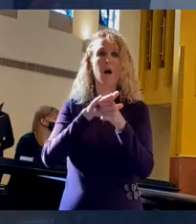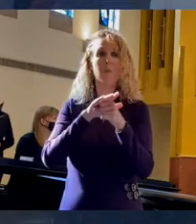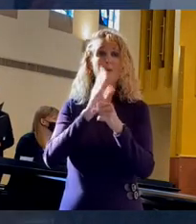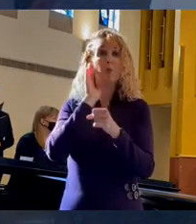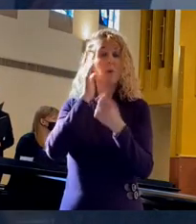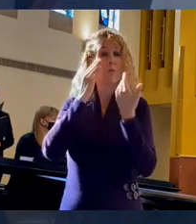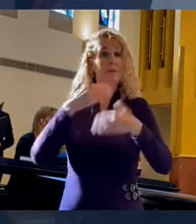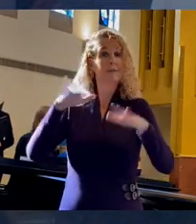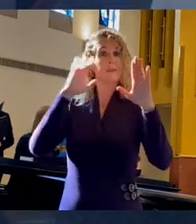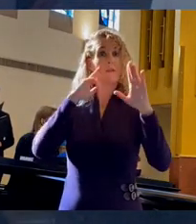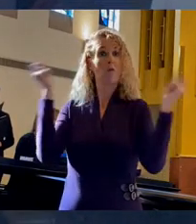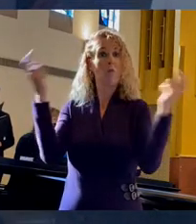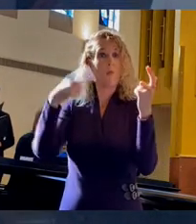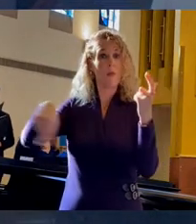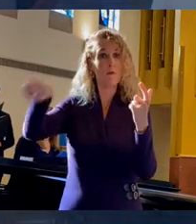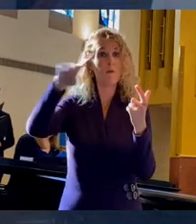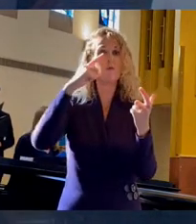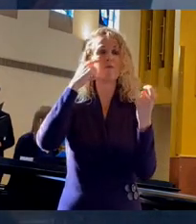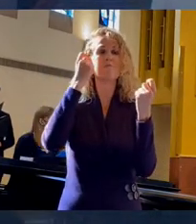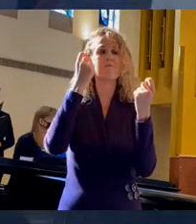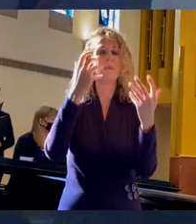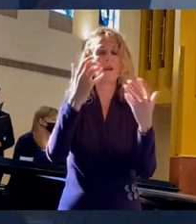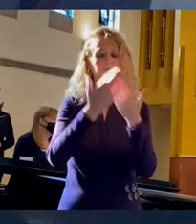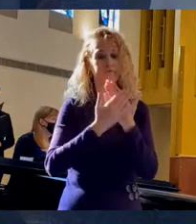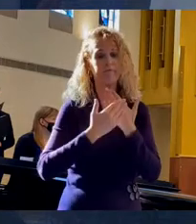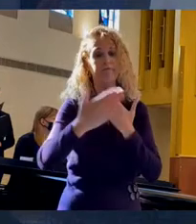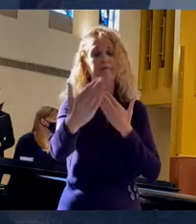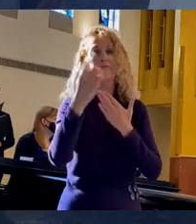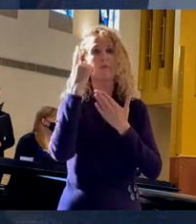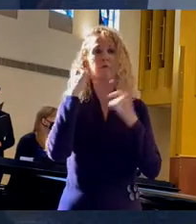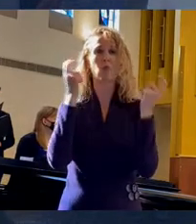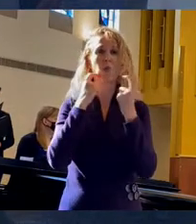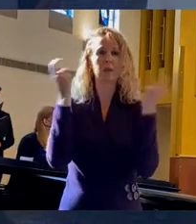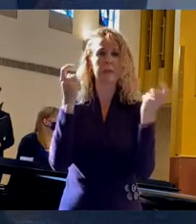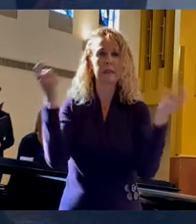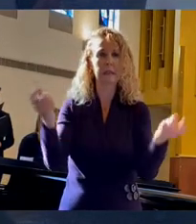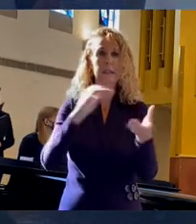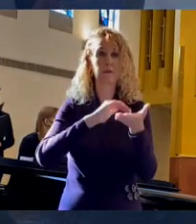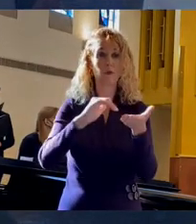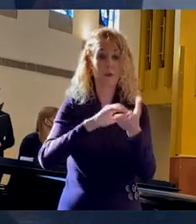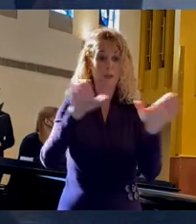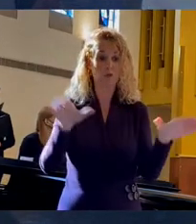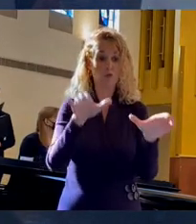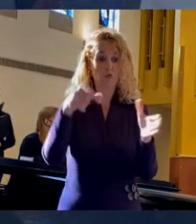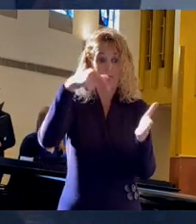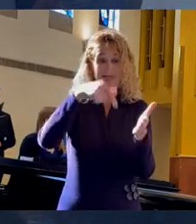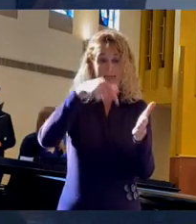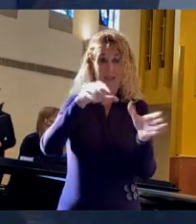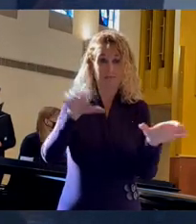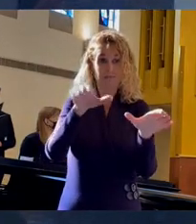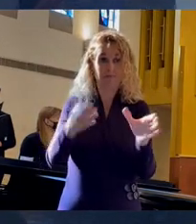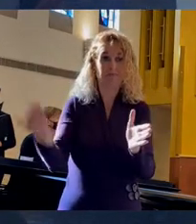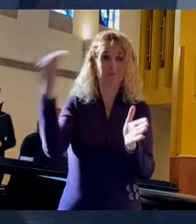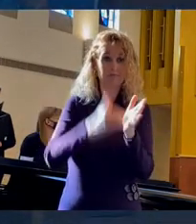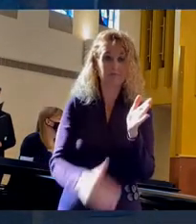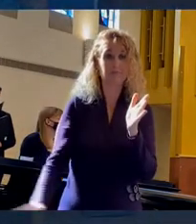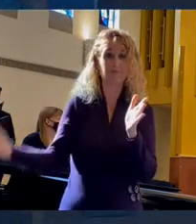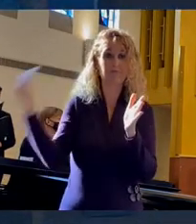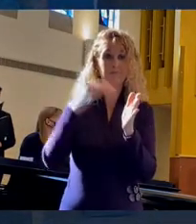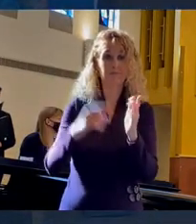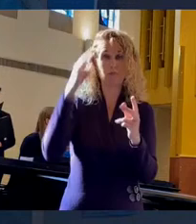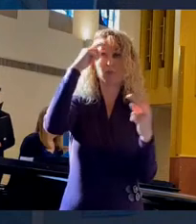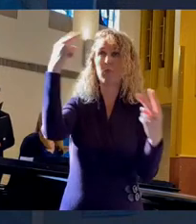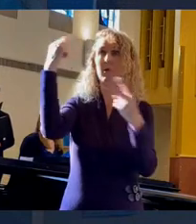will be poured out for you and for many for the forgiveness of sins. Do this in memory of me."